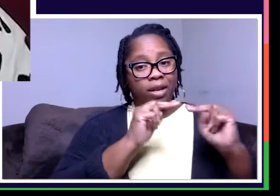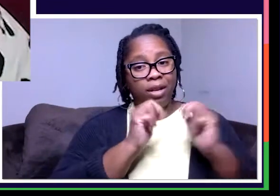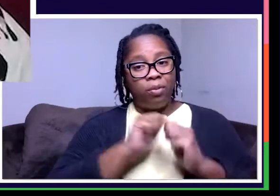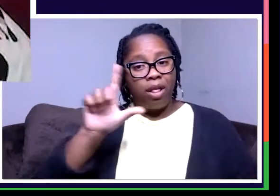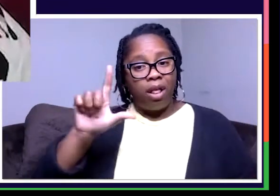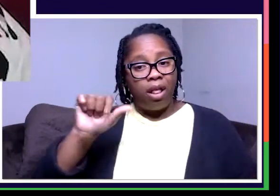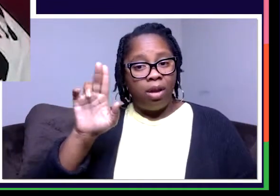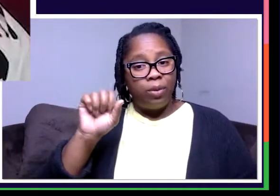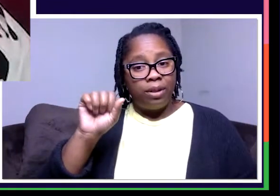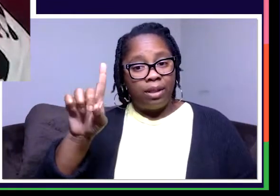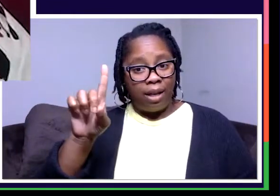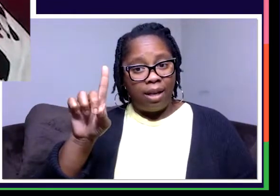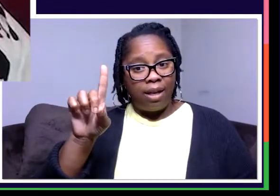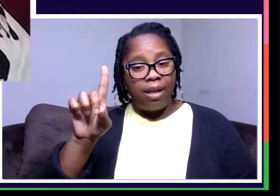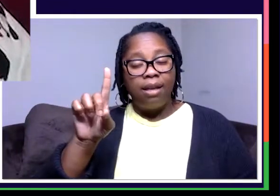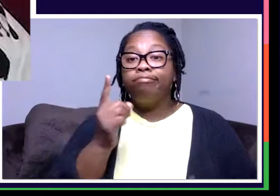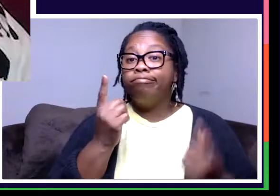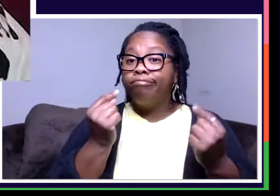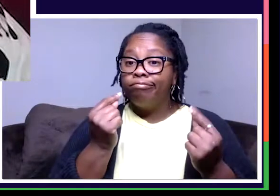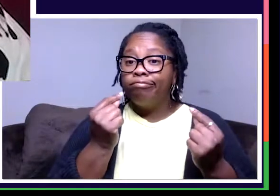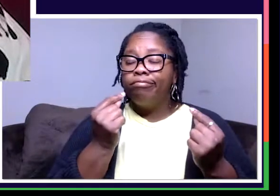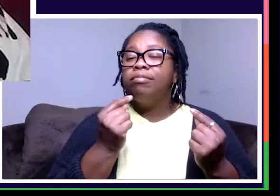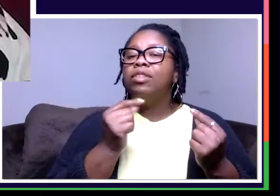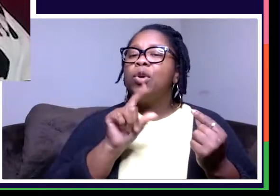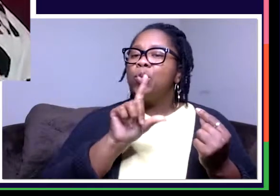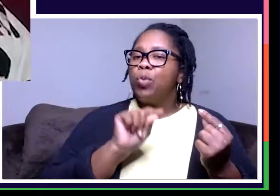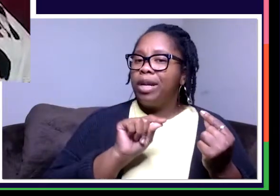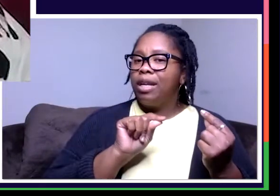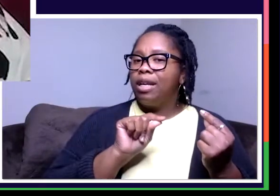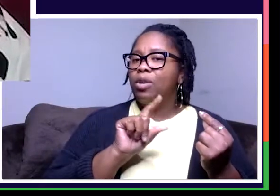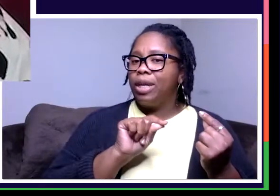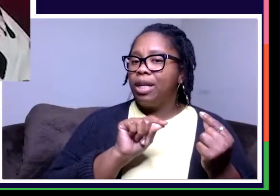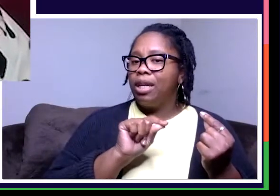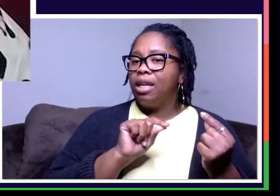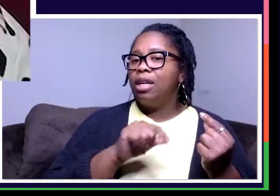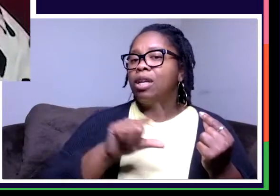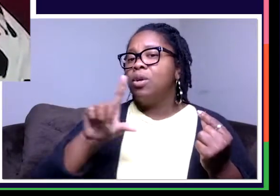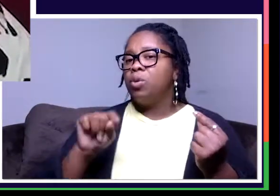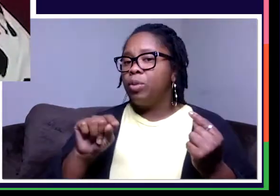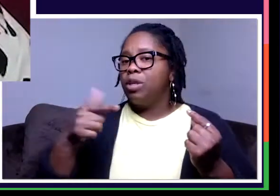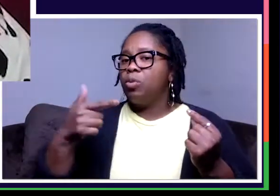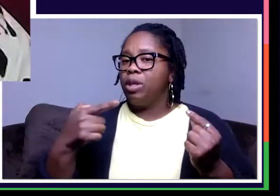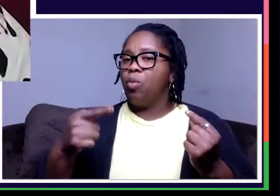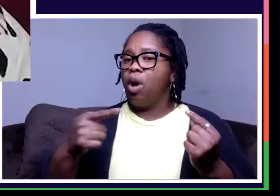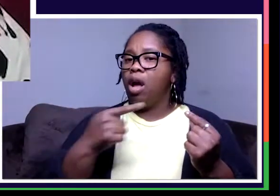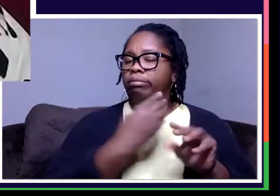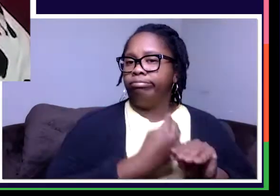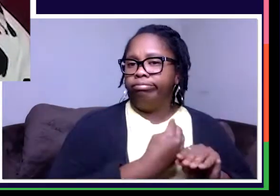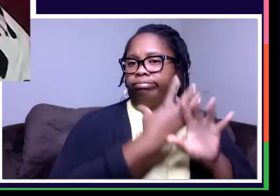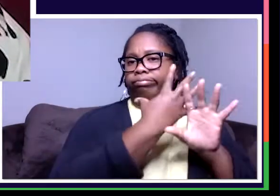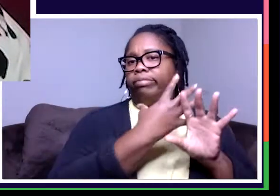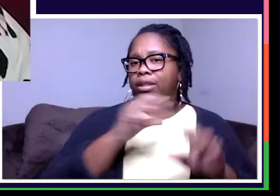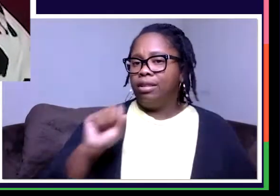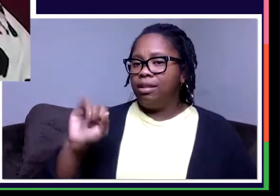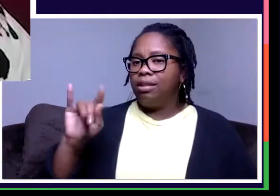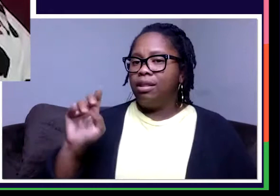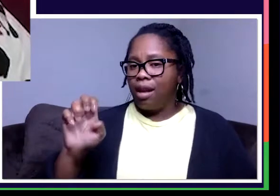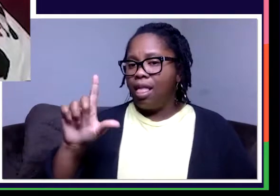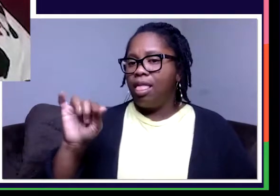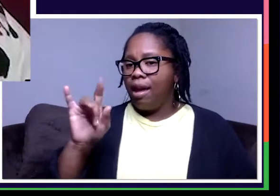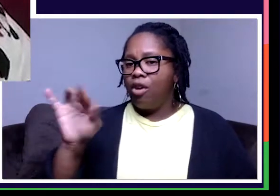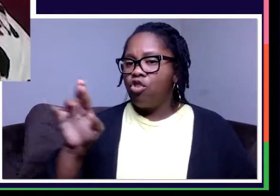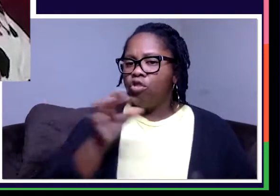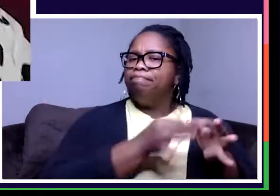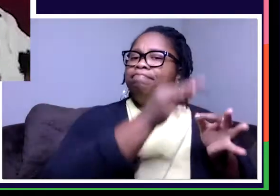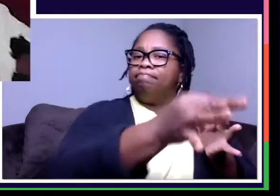current focus in bargaining with LAUSD is an extension of the 2021